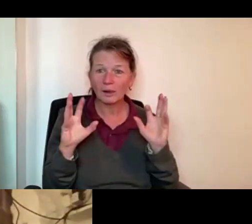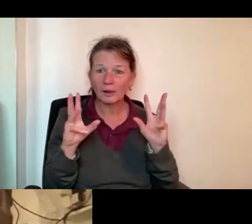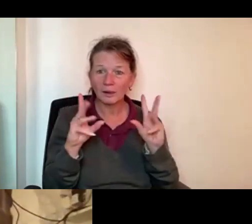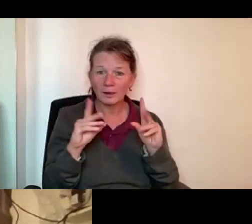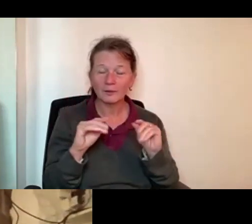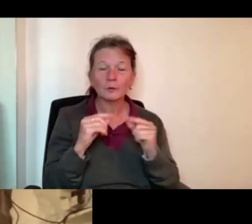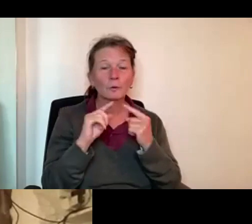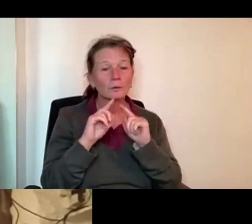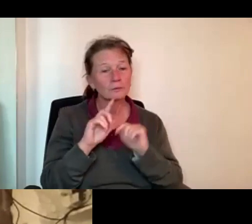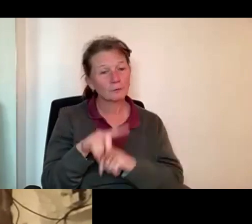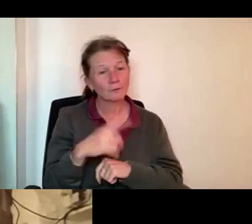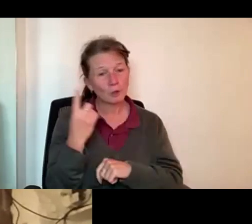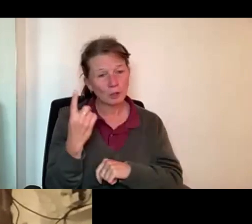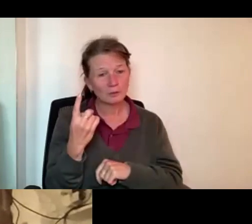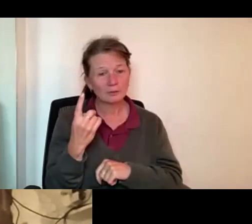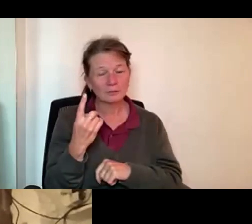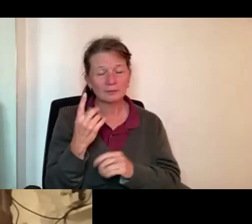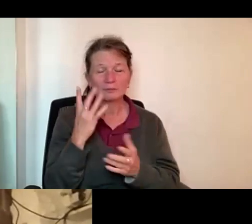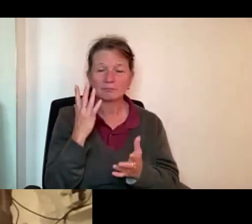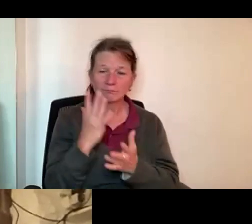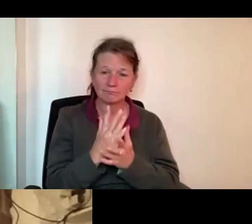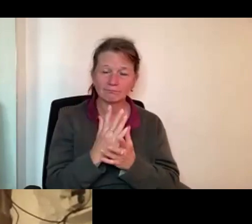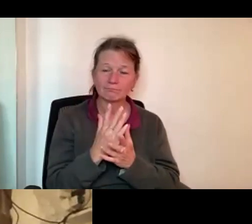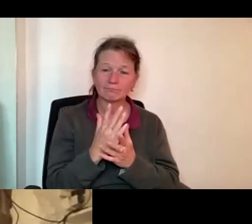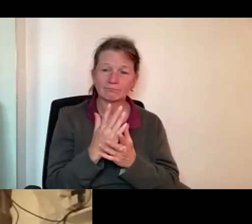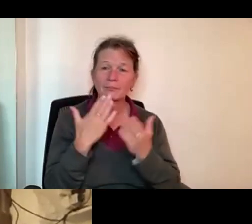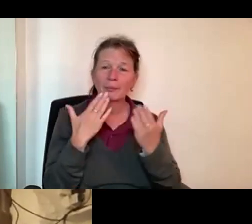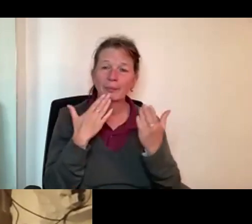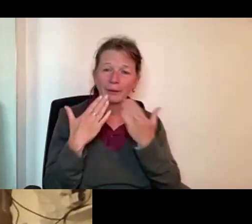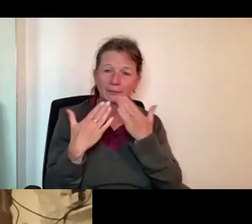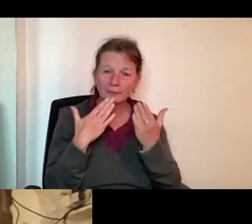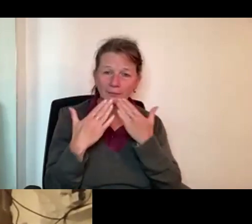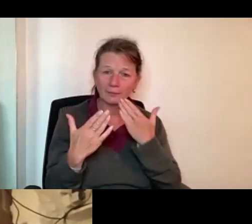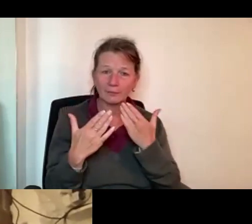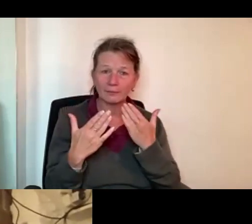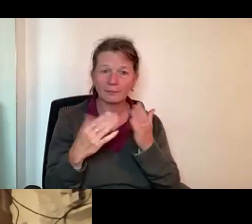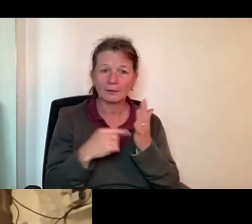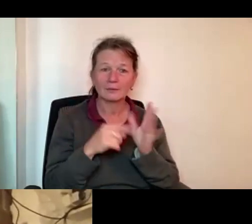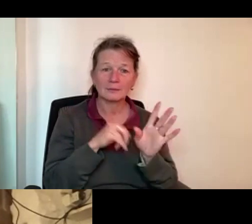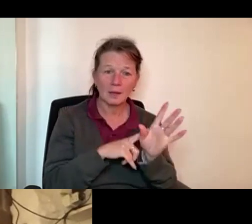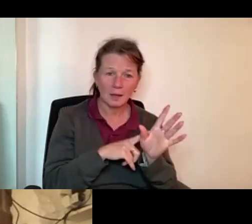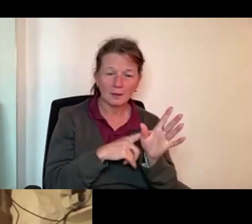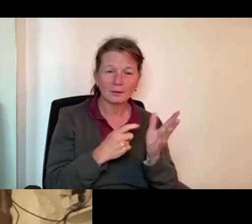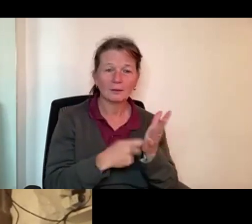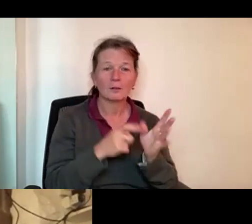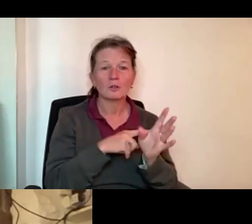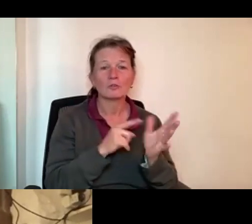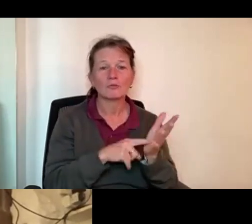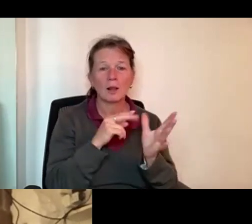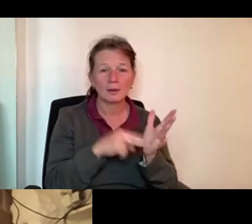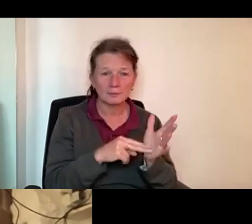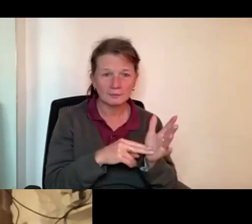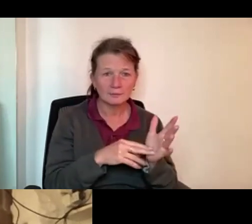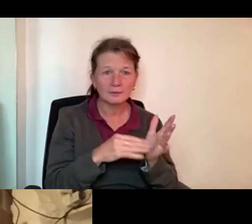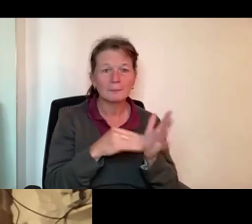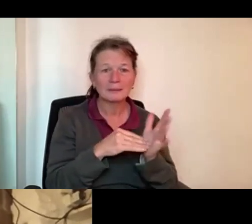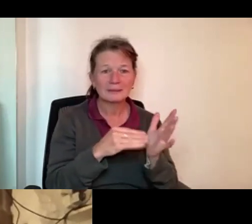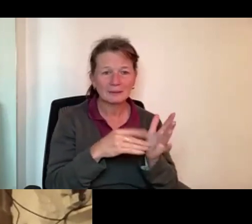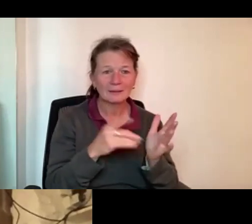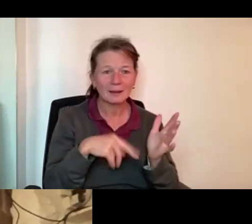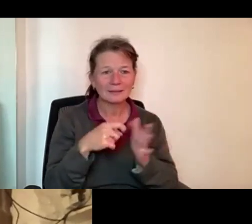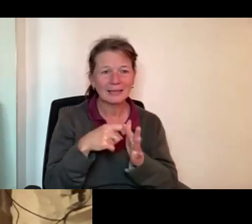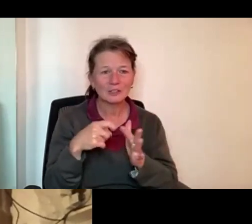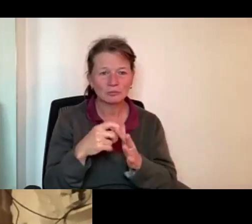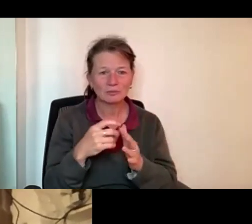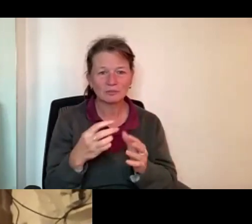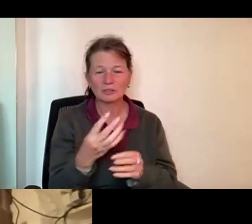first of all very much thank Ty and Rylan and Matilda and Katarzyna for joining us and